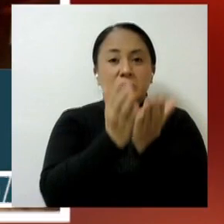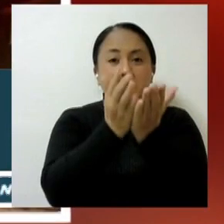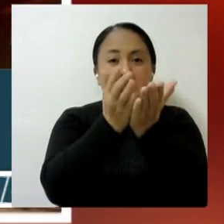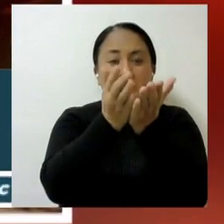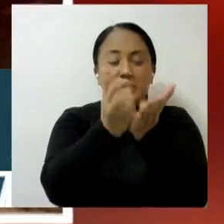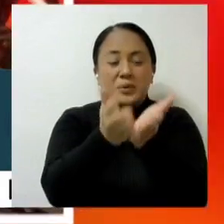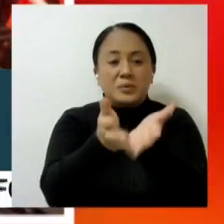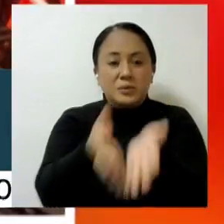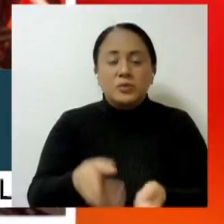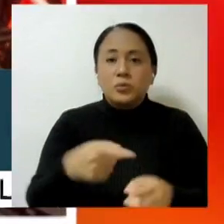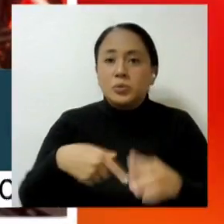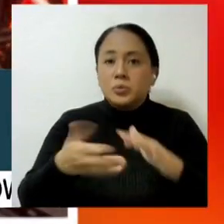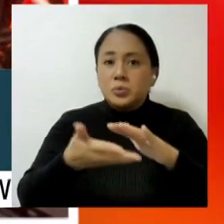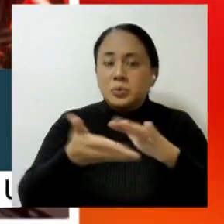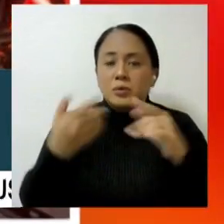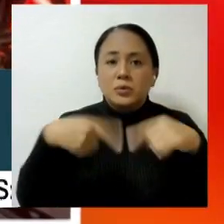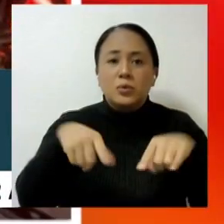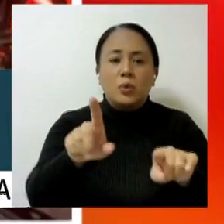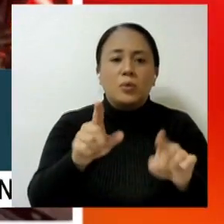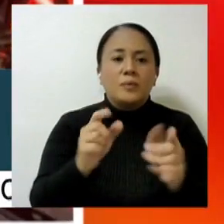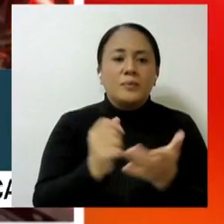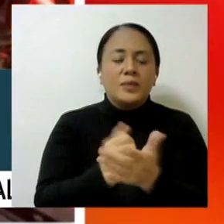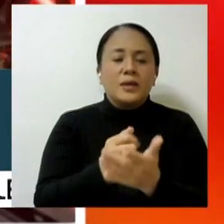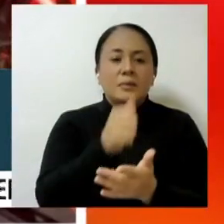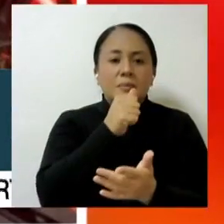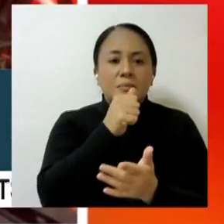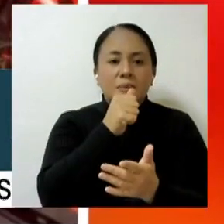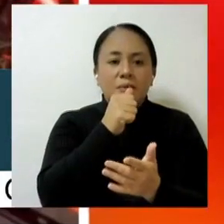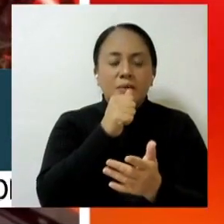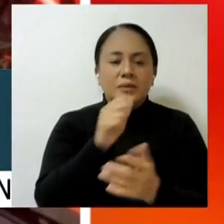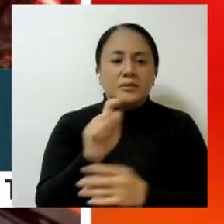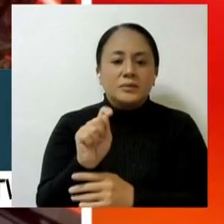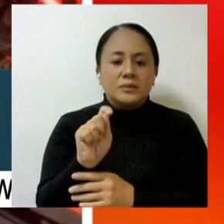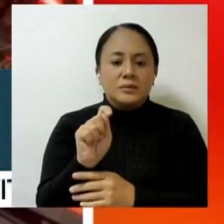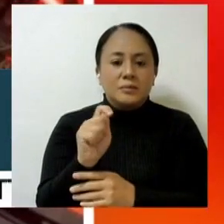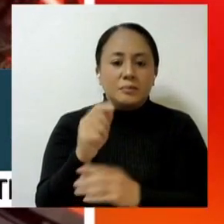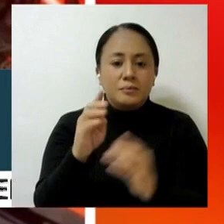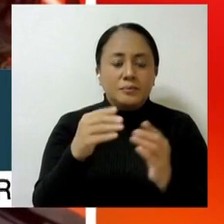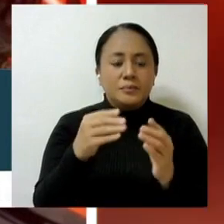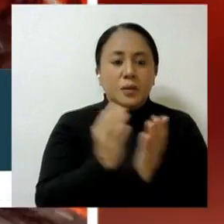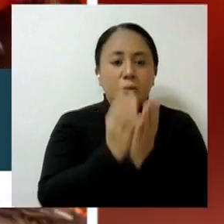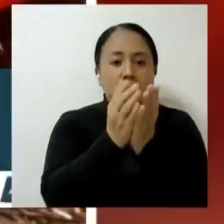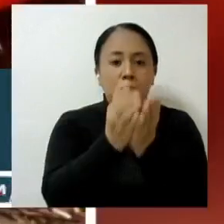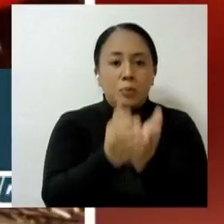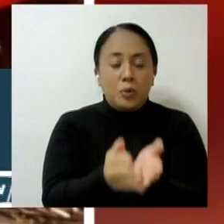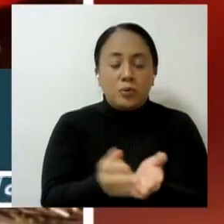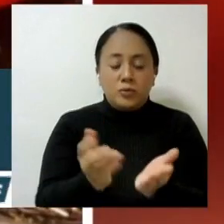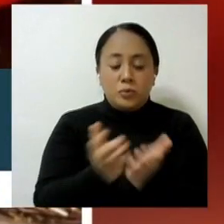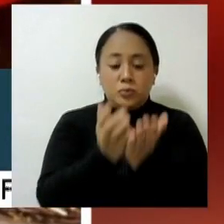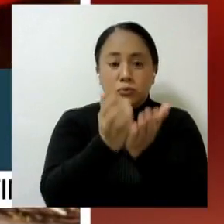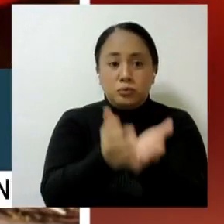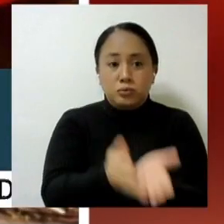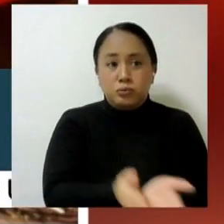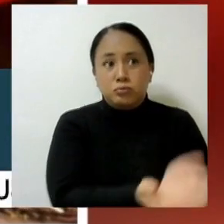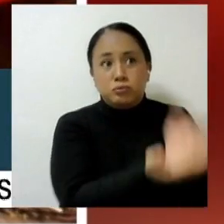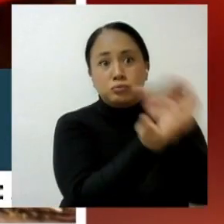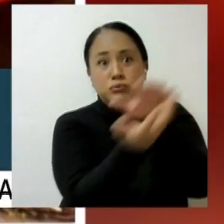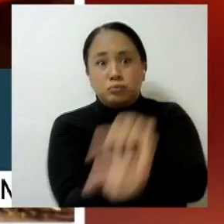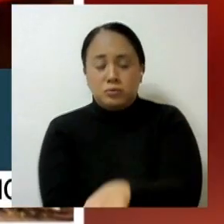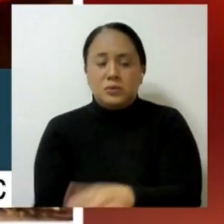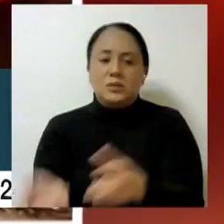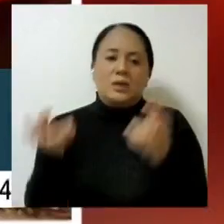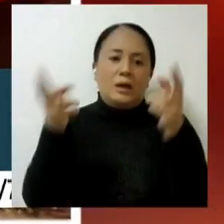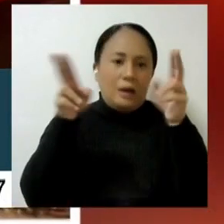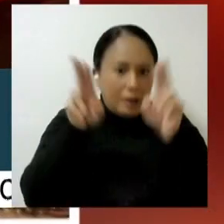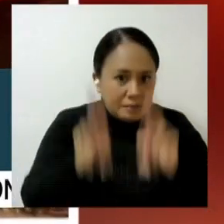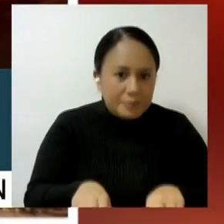help crew members of a private tugboat when their own vessel overturned in rough seas Wednesday. The Coast Guard Aviation Force will